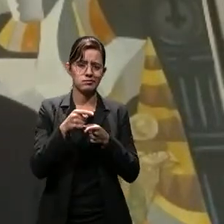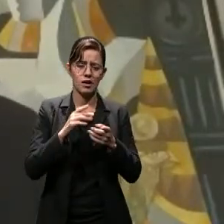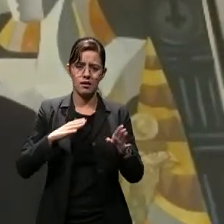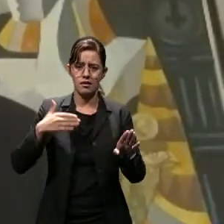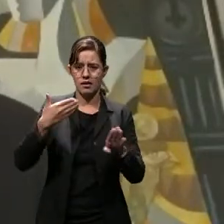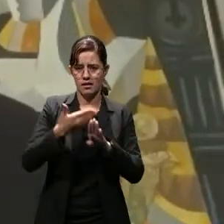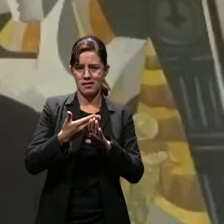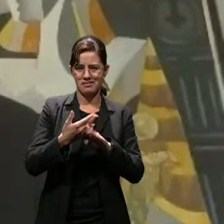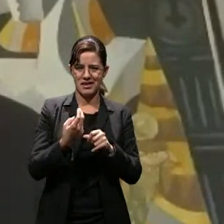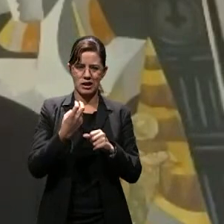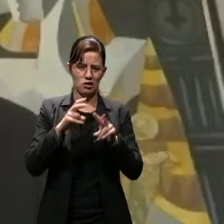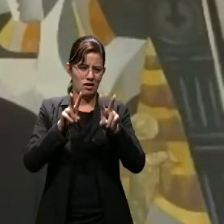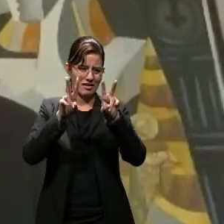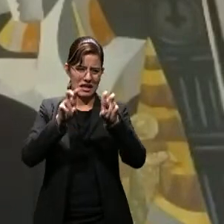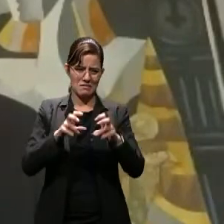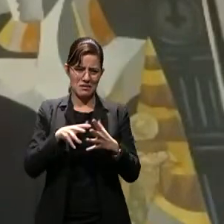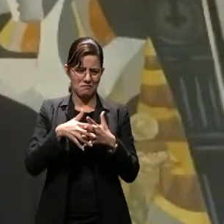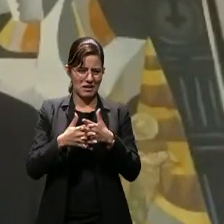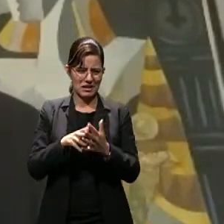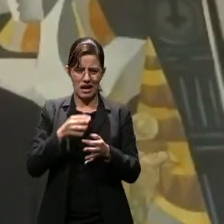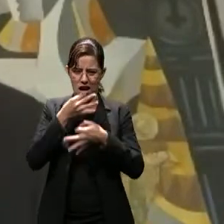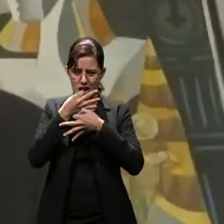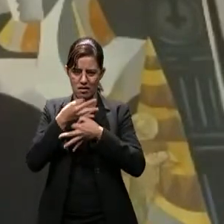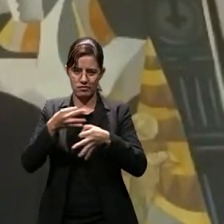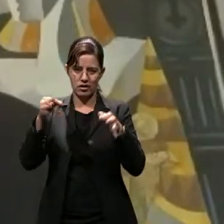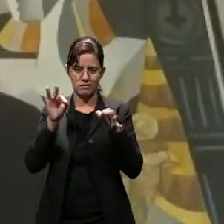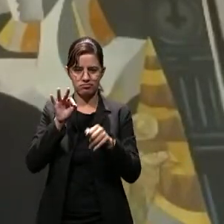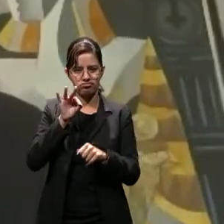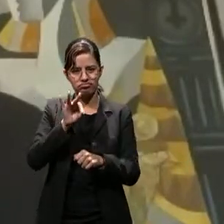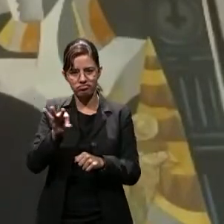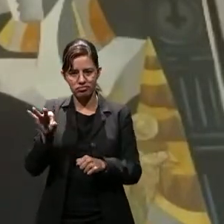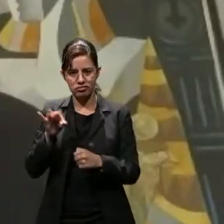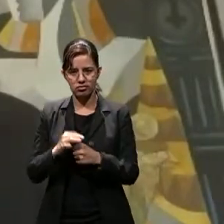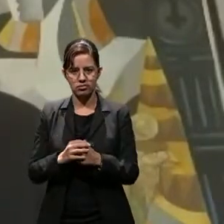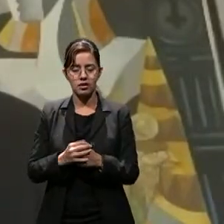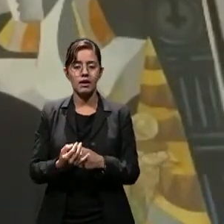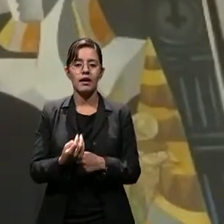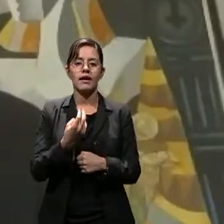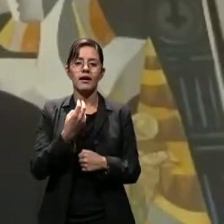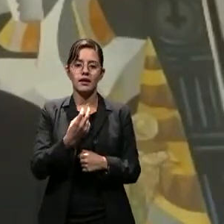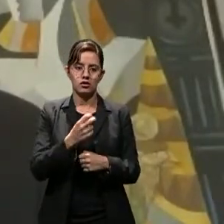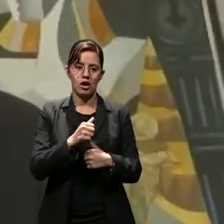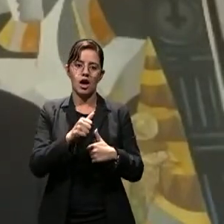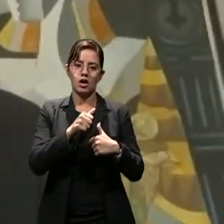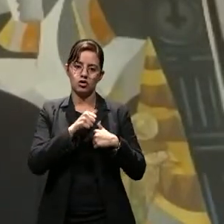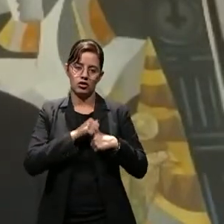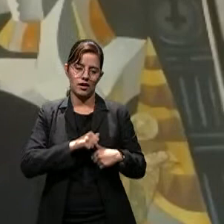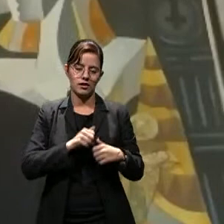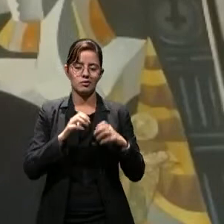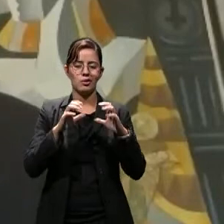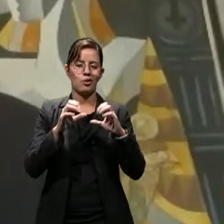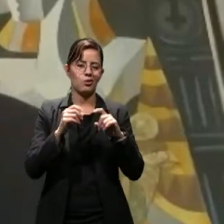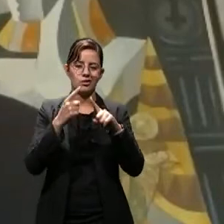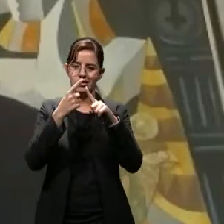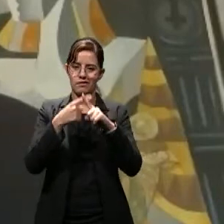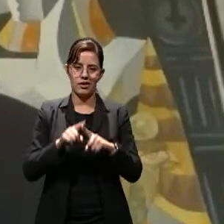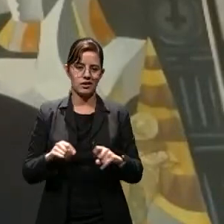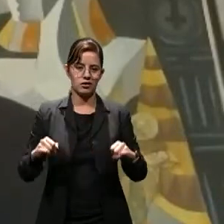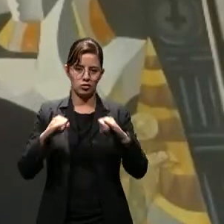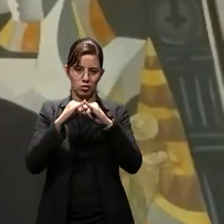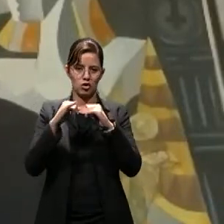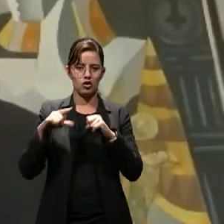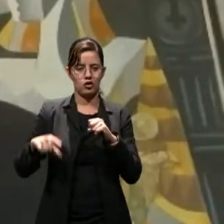So this lack of trust in the authorities and in general in the